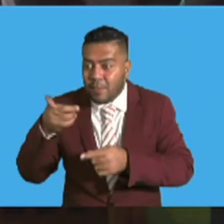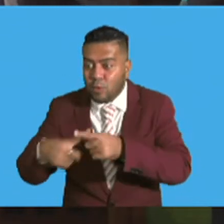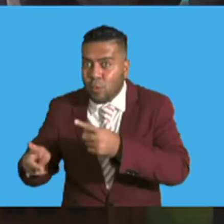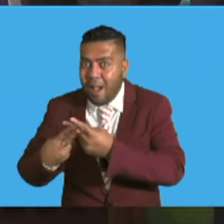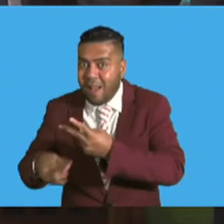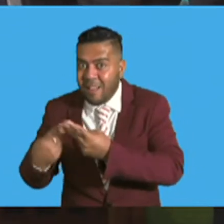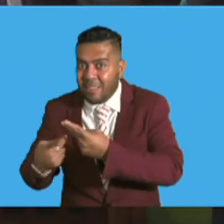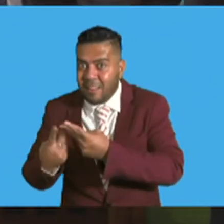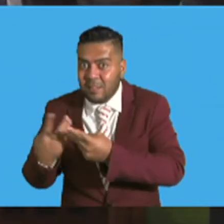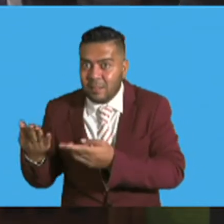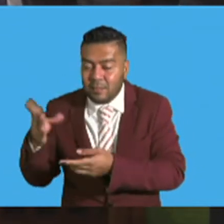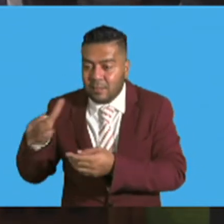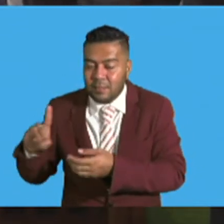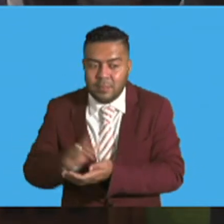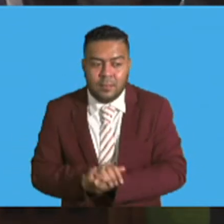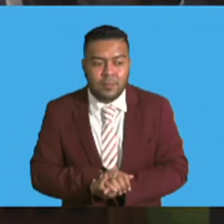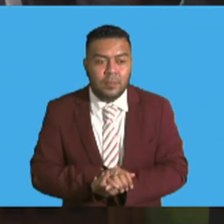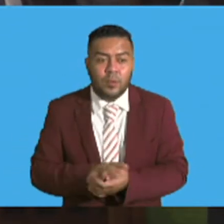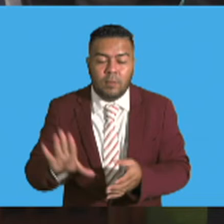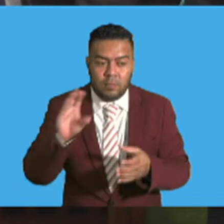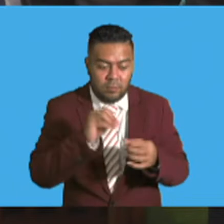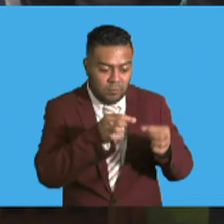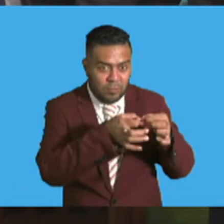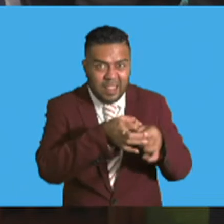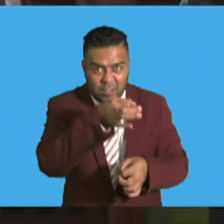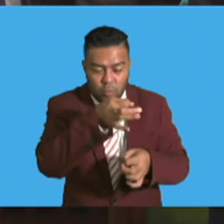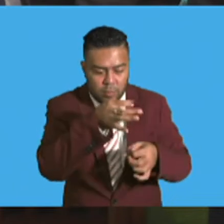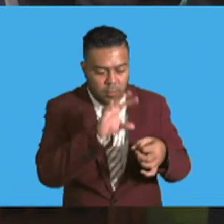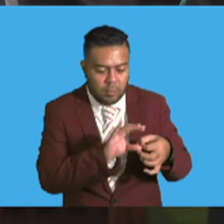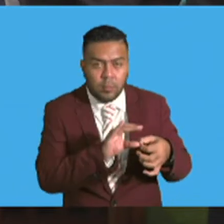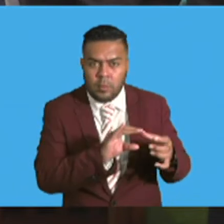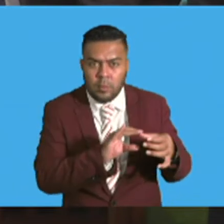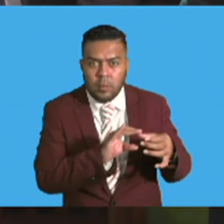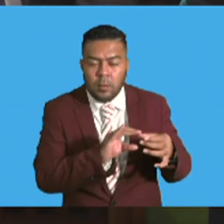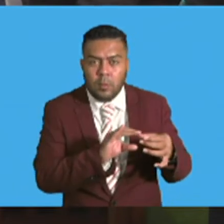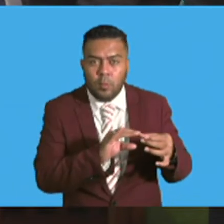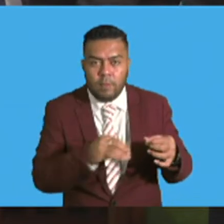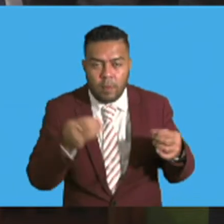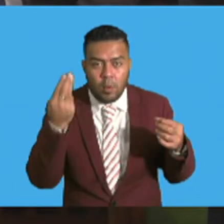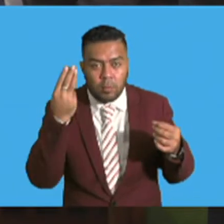are fertilized embryos, which we get in test tube. We insert it in female